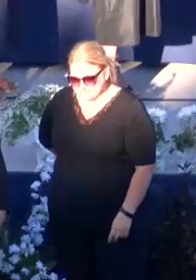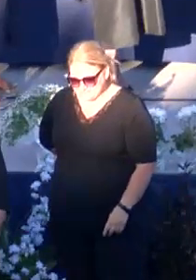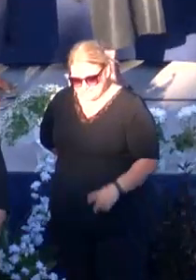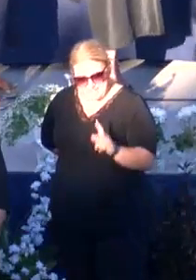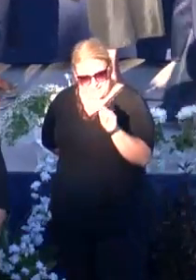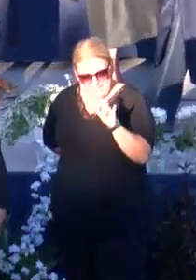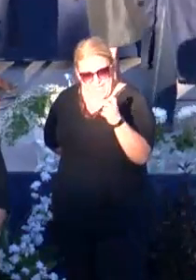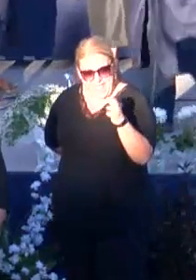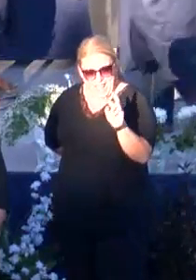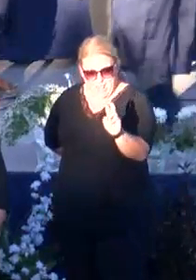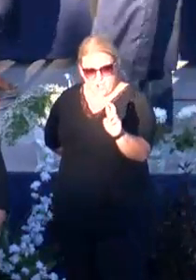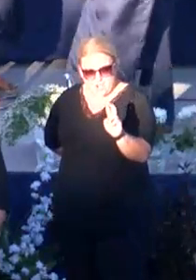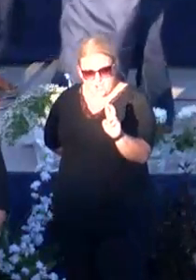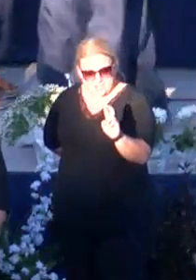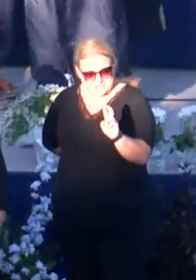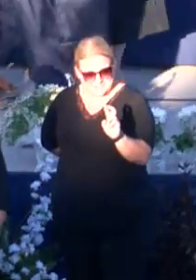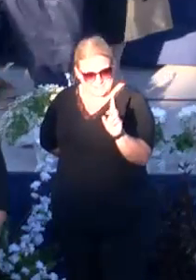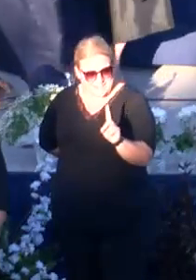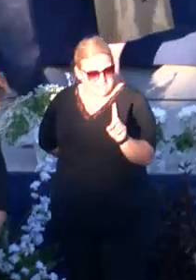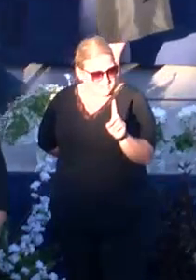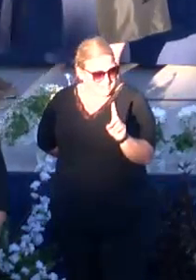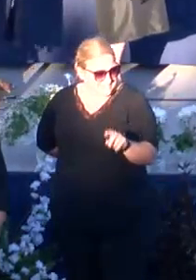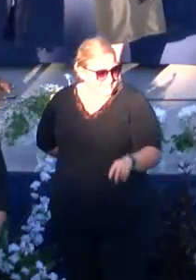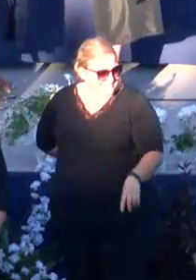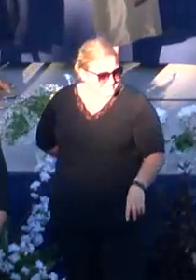Trevor Michael Davis.